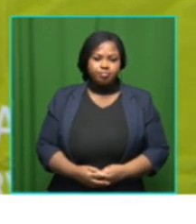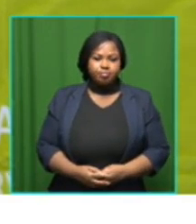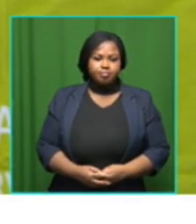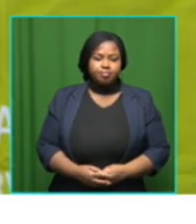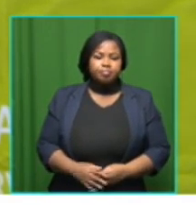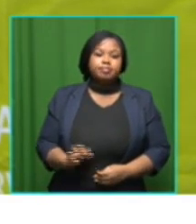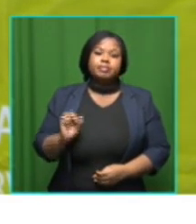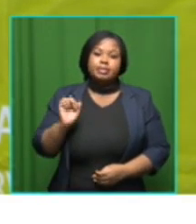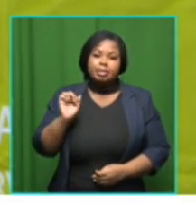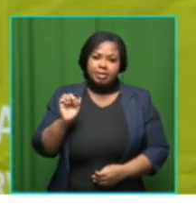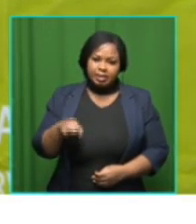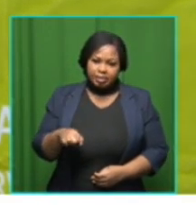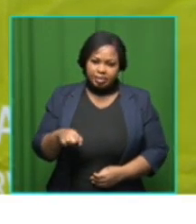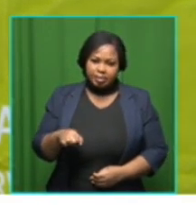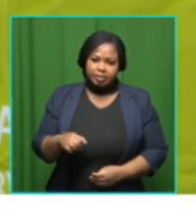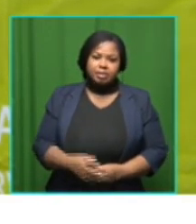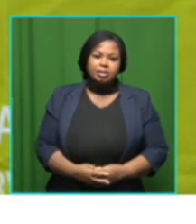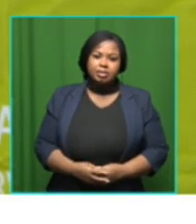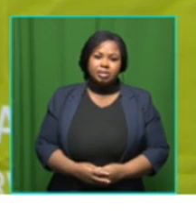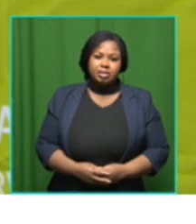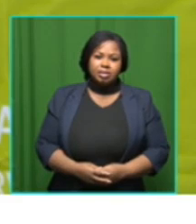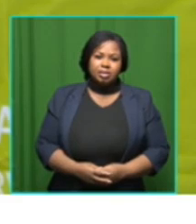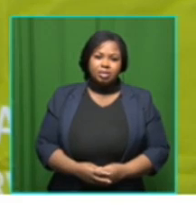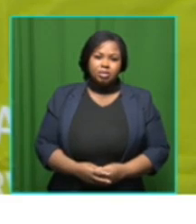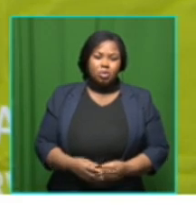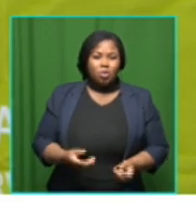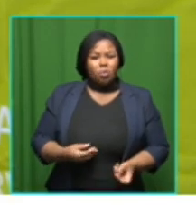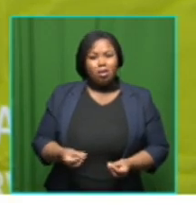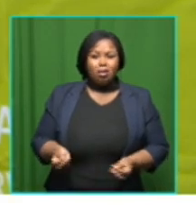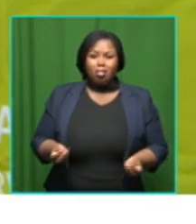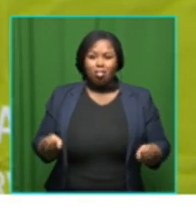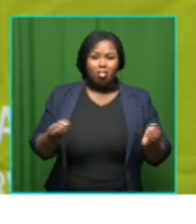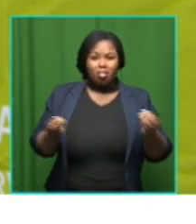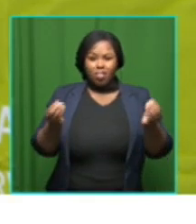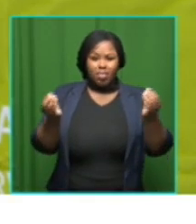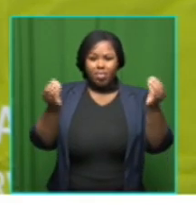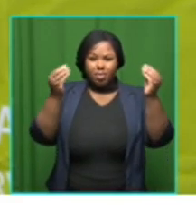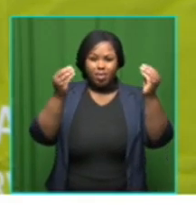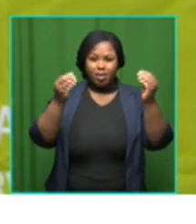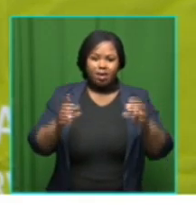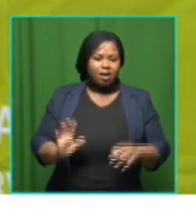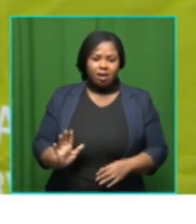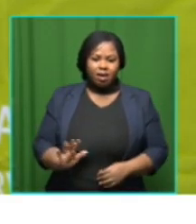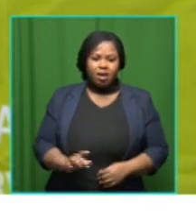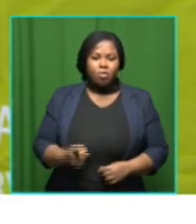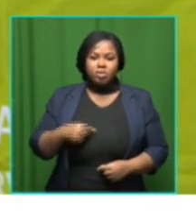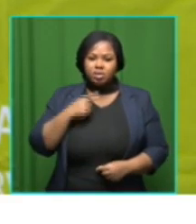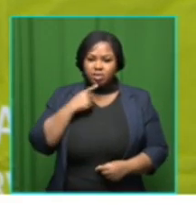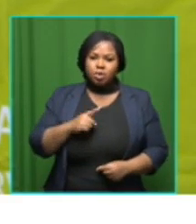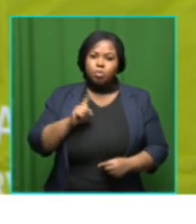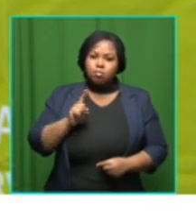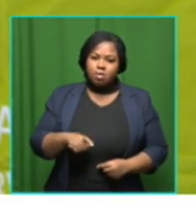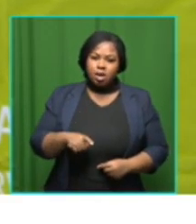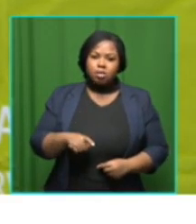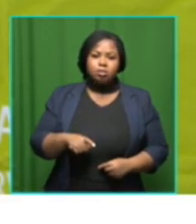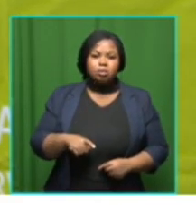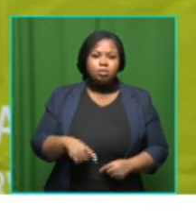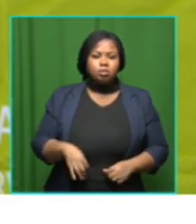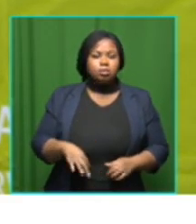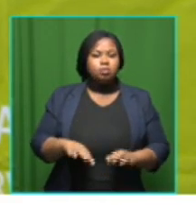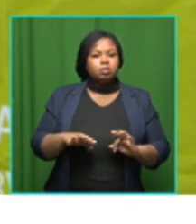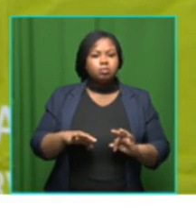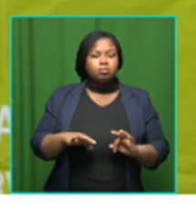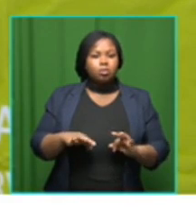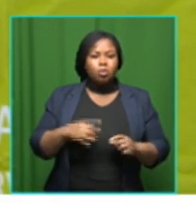yes, the point, we're not making exaggeration when we're saying it's a calm before the storm. The basis on which